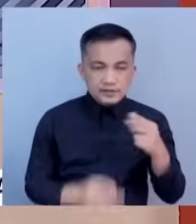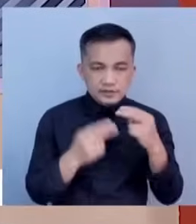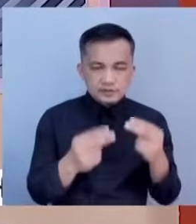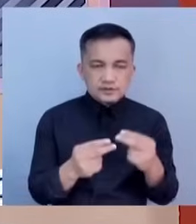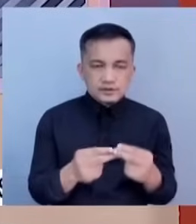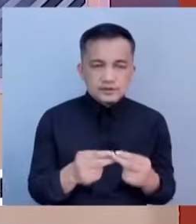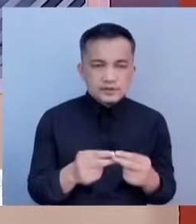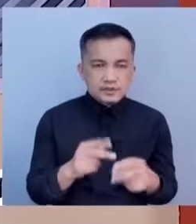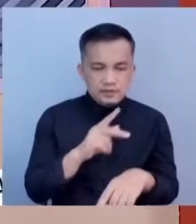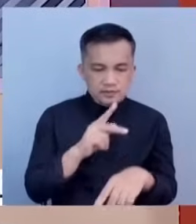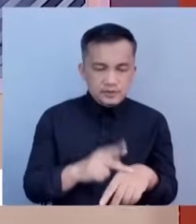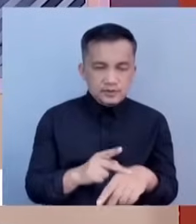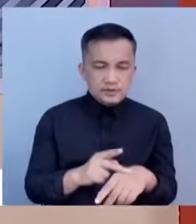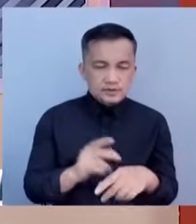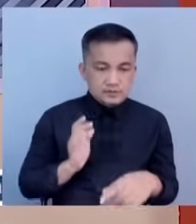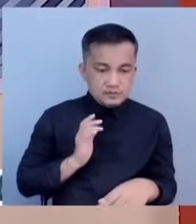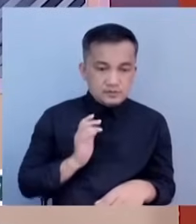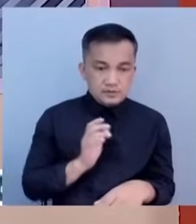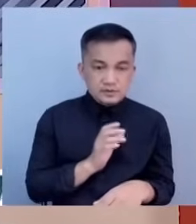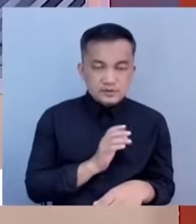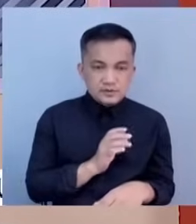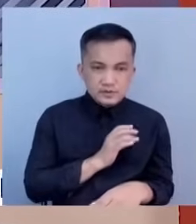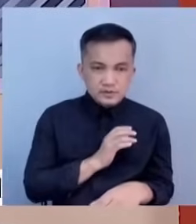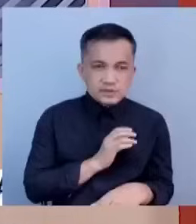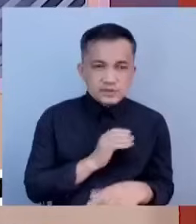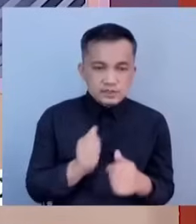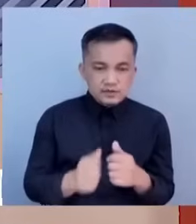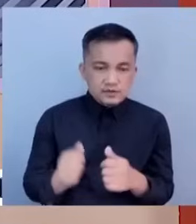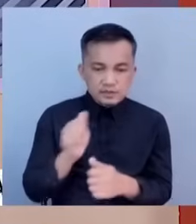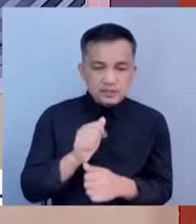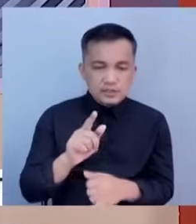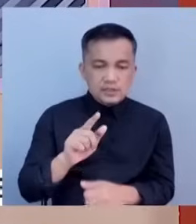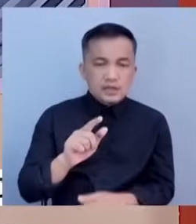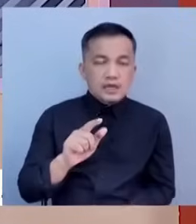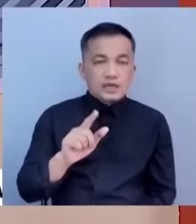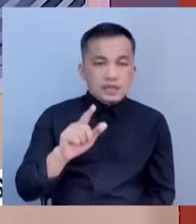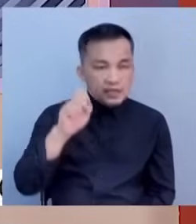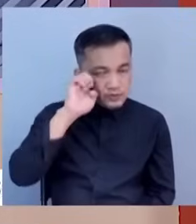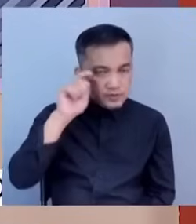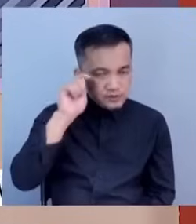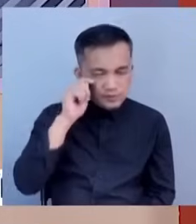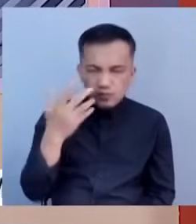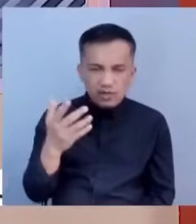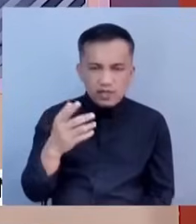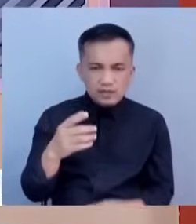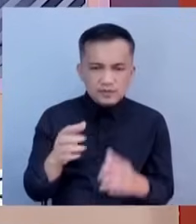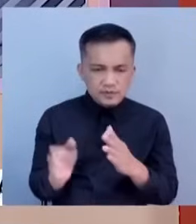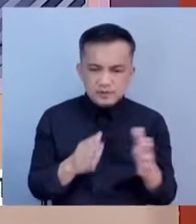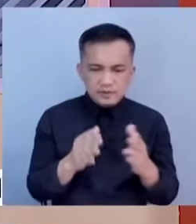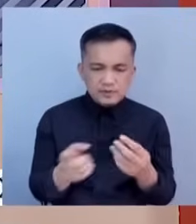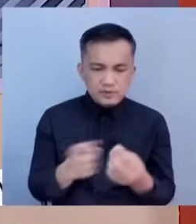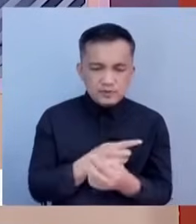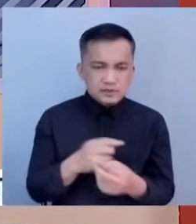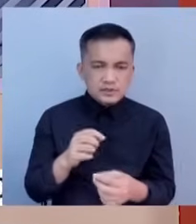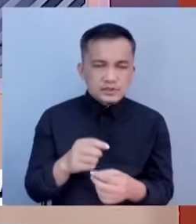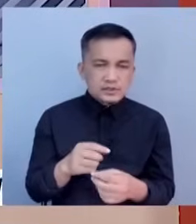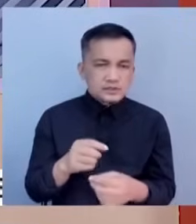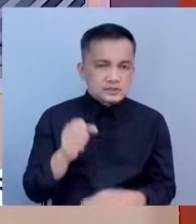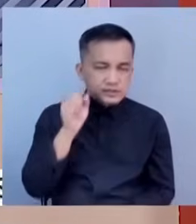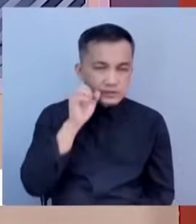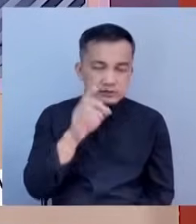Deputy Majority Leader Erwin Tulfo maintains there are no impeachment talks against Vice President Sara Duterte at the lower